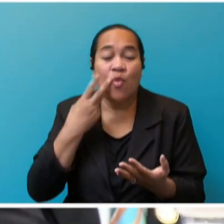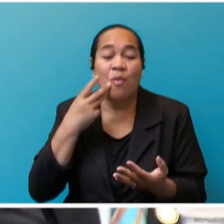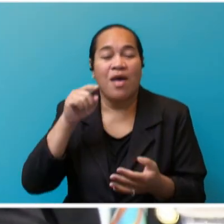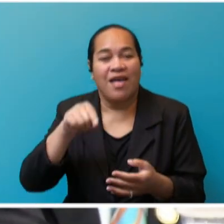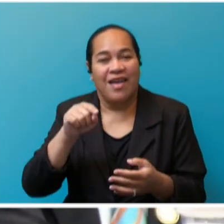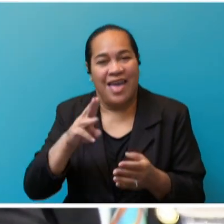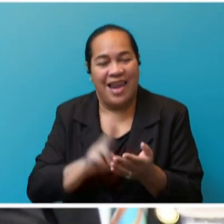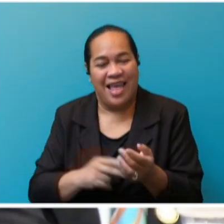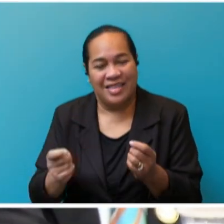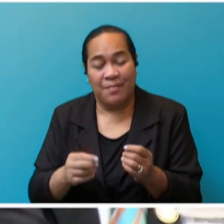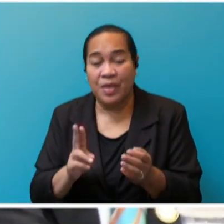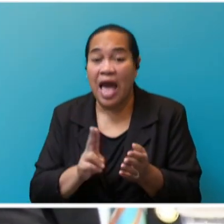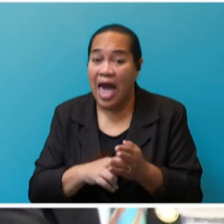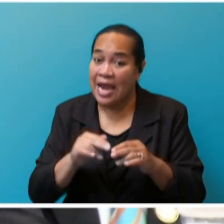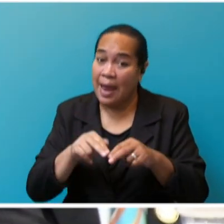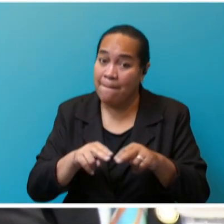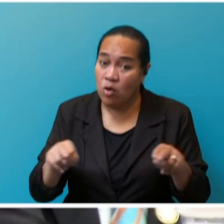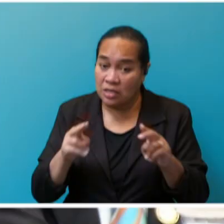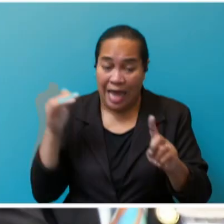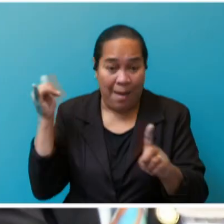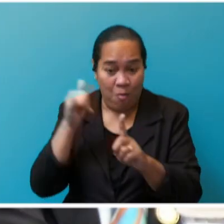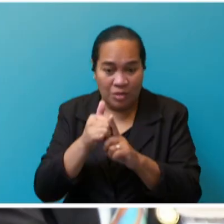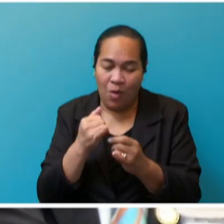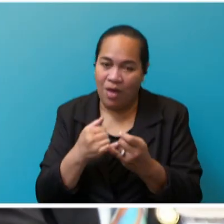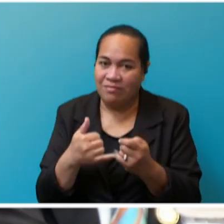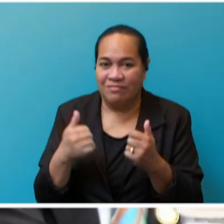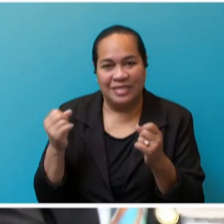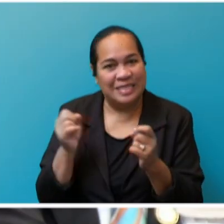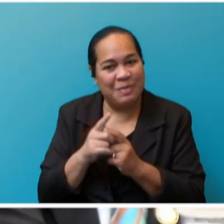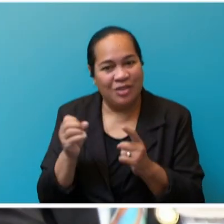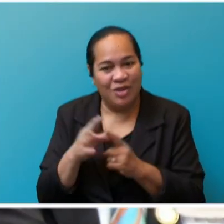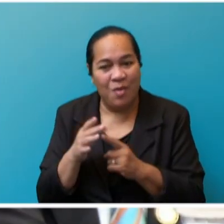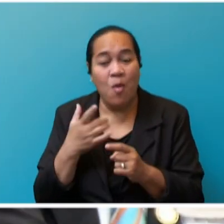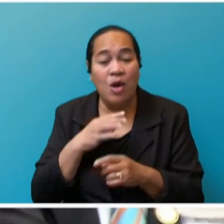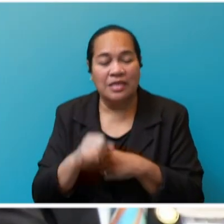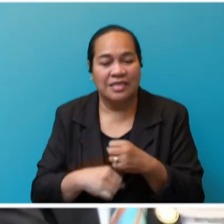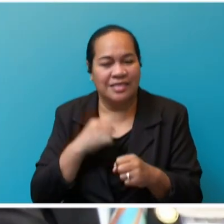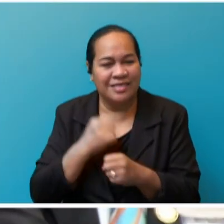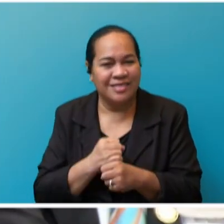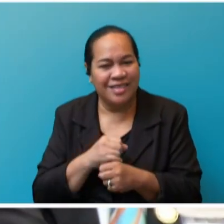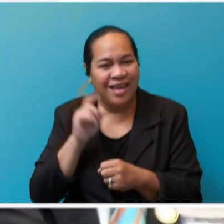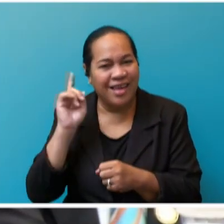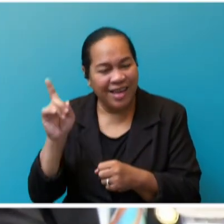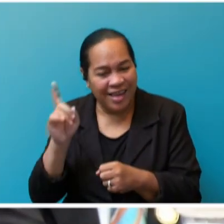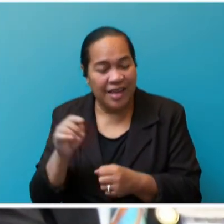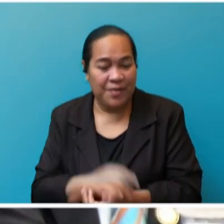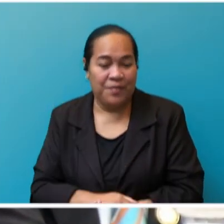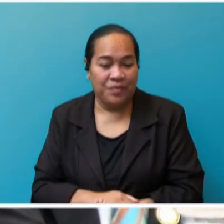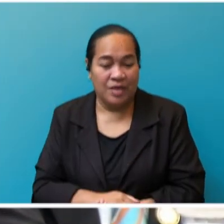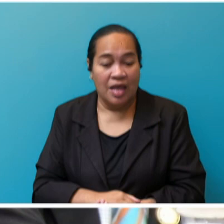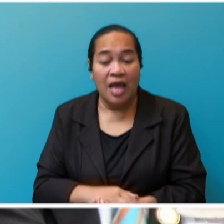In Namosi, the commemoration was extra special as it was held during the season of Nanai and was collected for